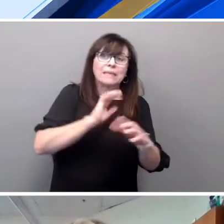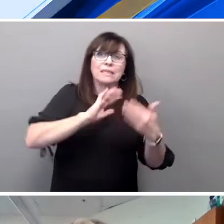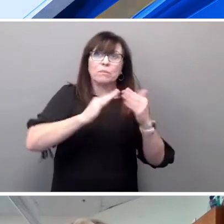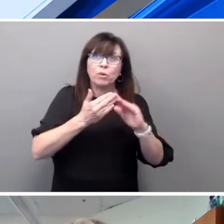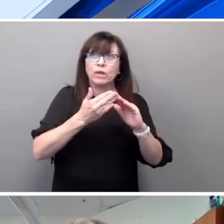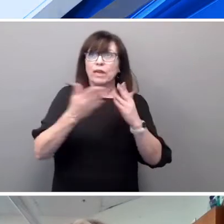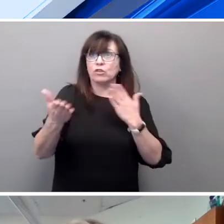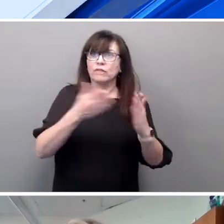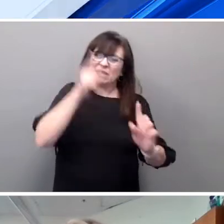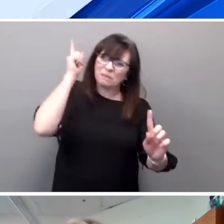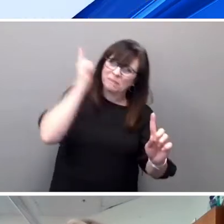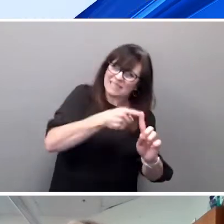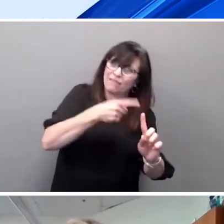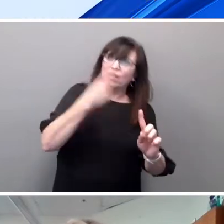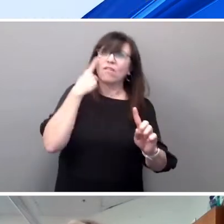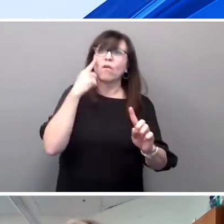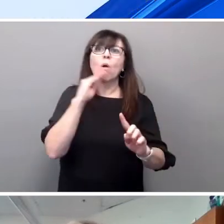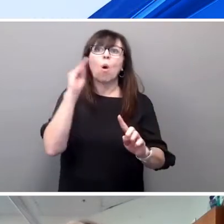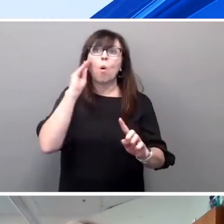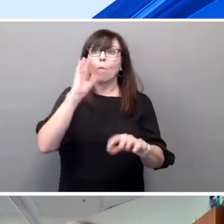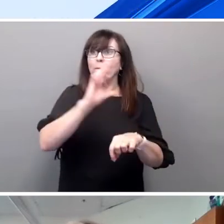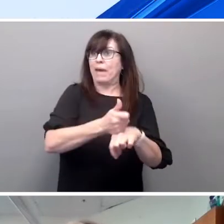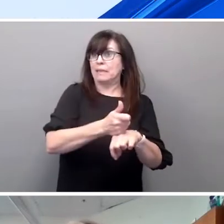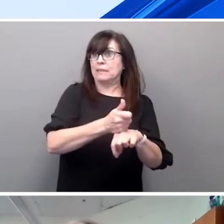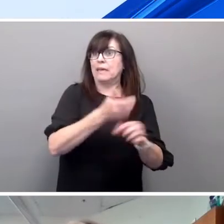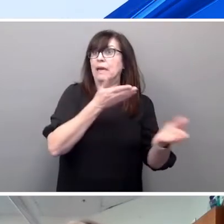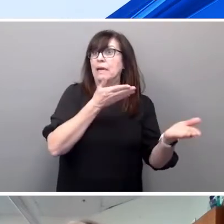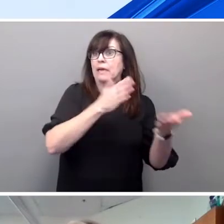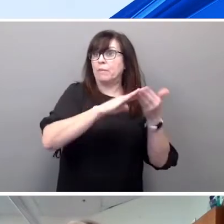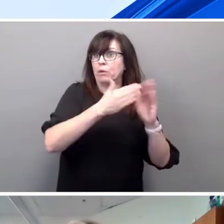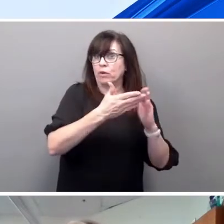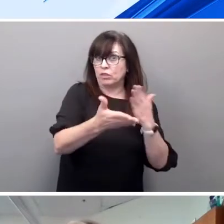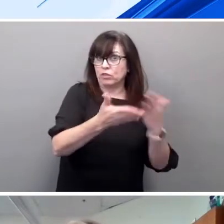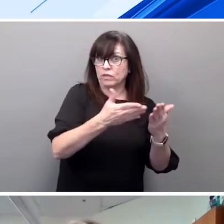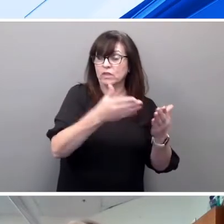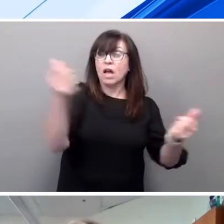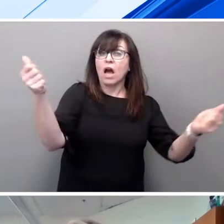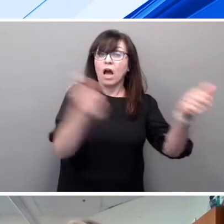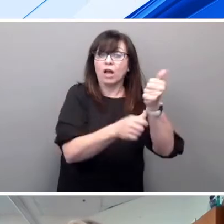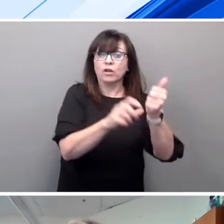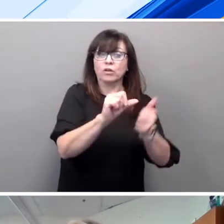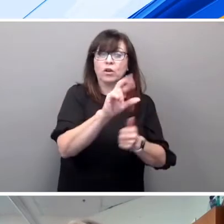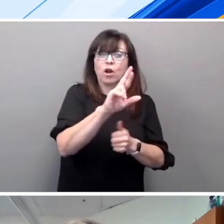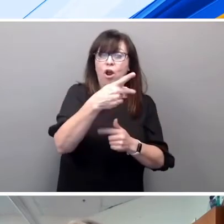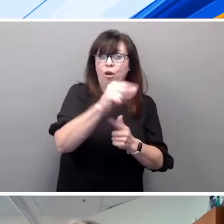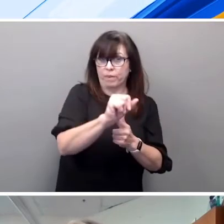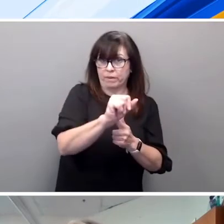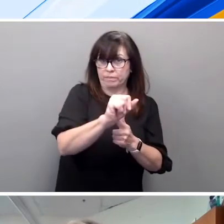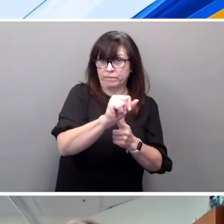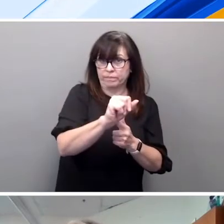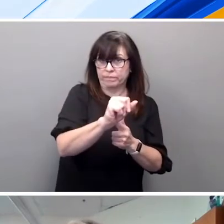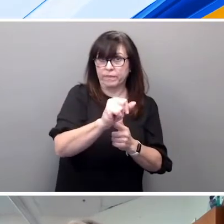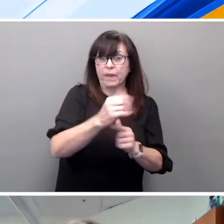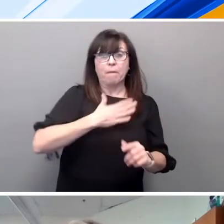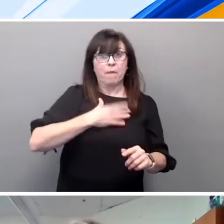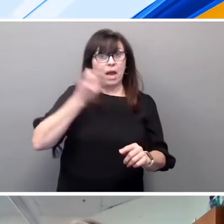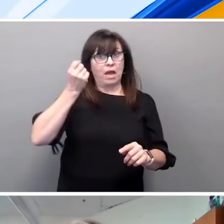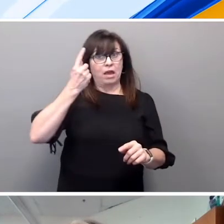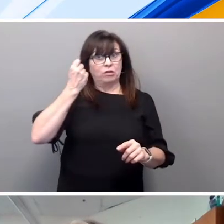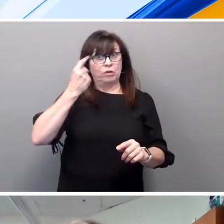earmarked for home-based community services under ARPA. And my understanding from talking to